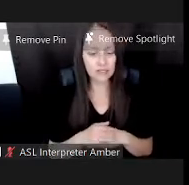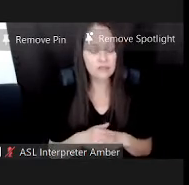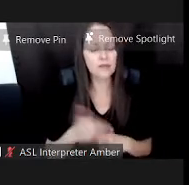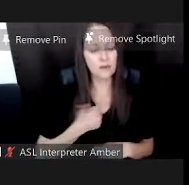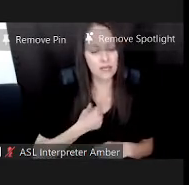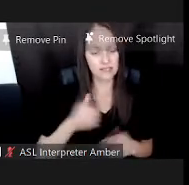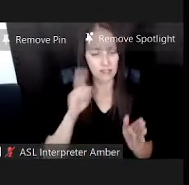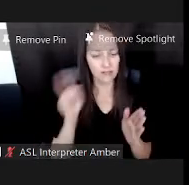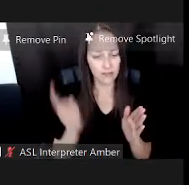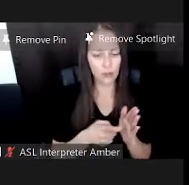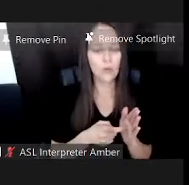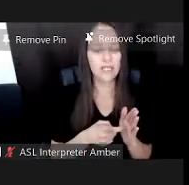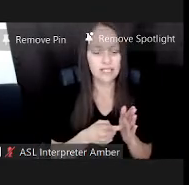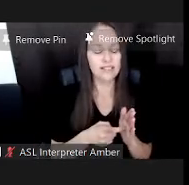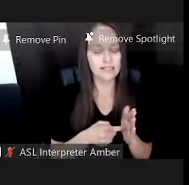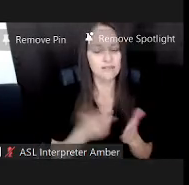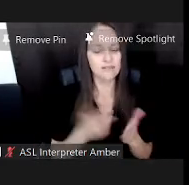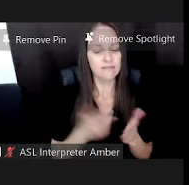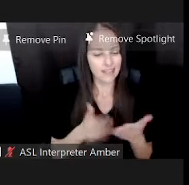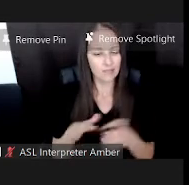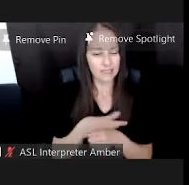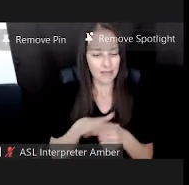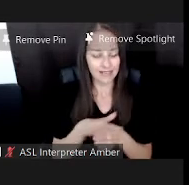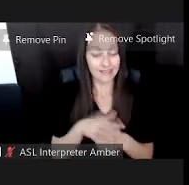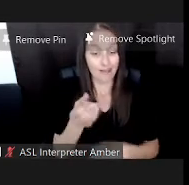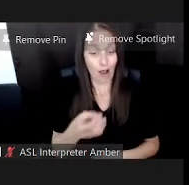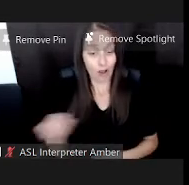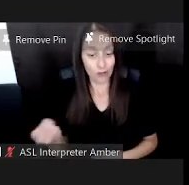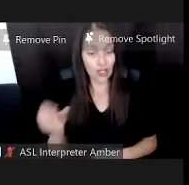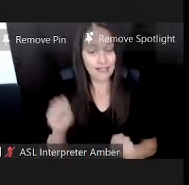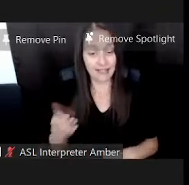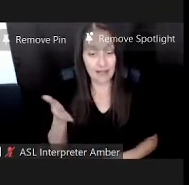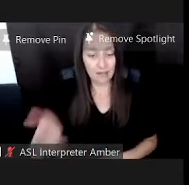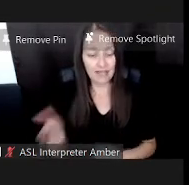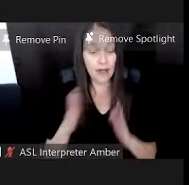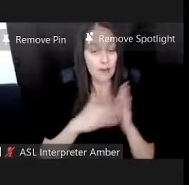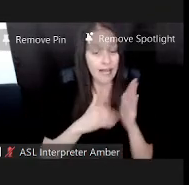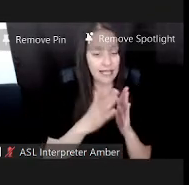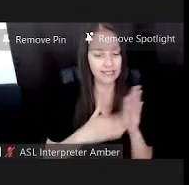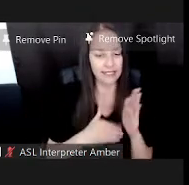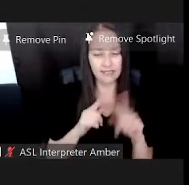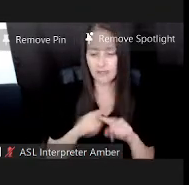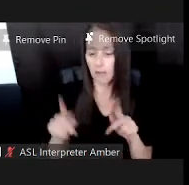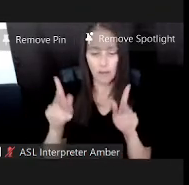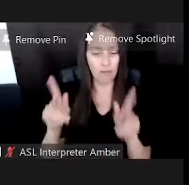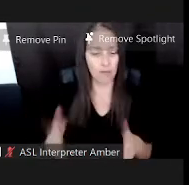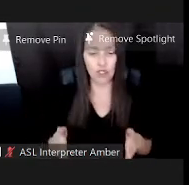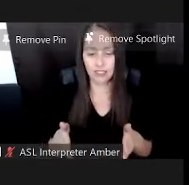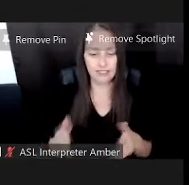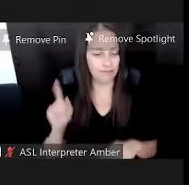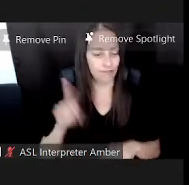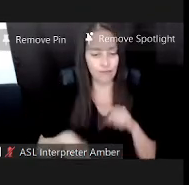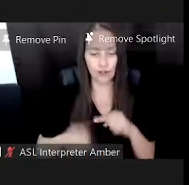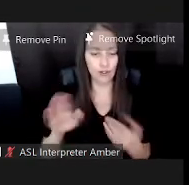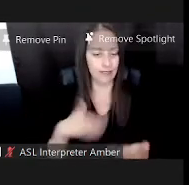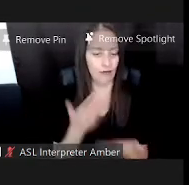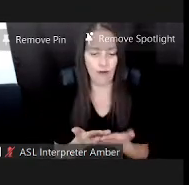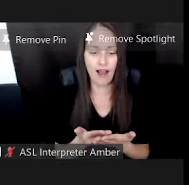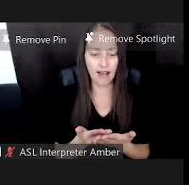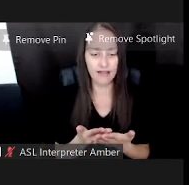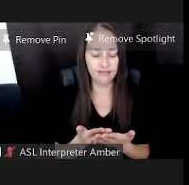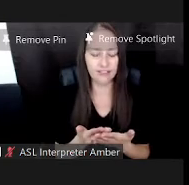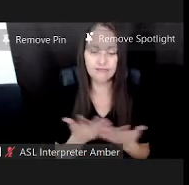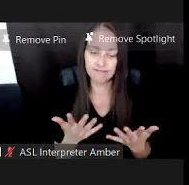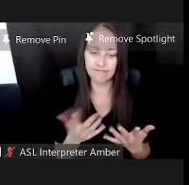human cannot. Yeah. And so the painting's on the wall because the painting was able to get through customs, but the actual person could not get here in a very specific